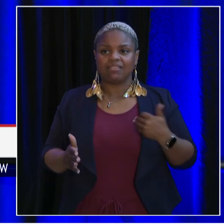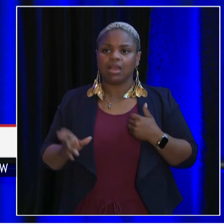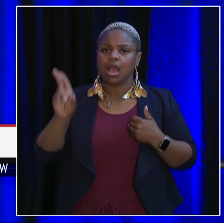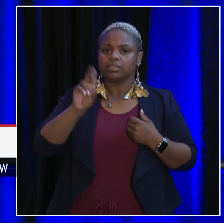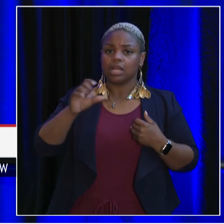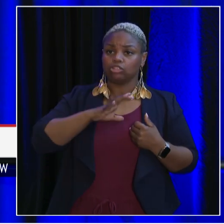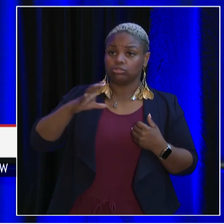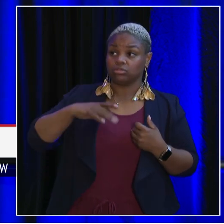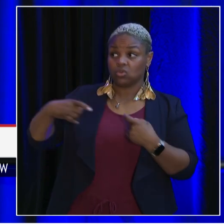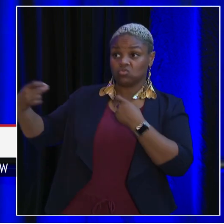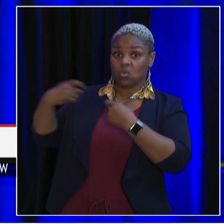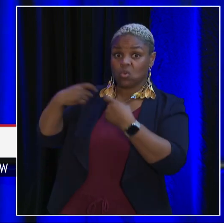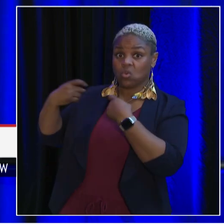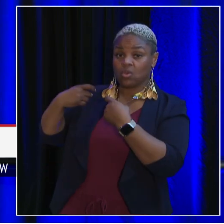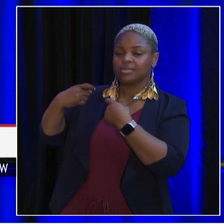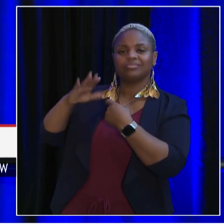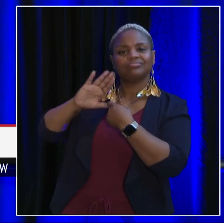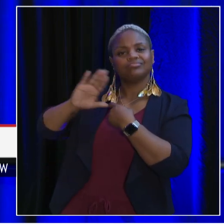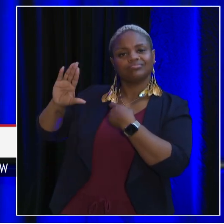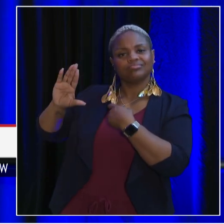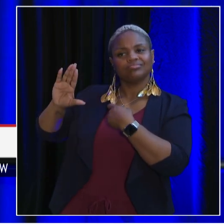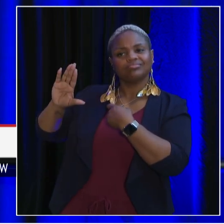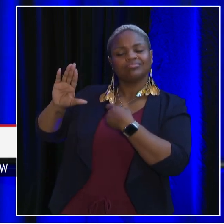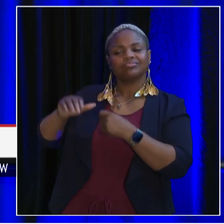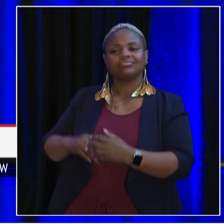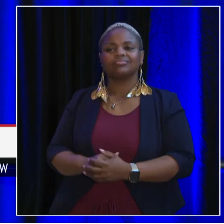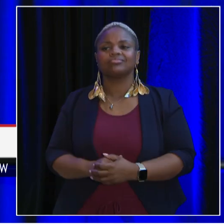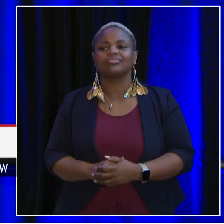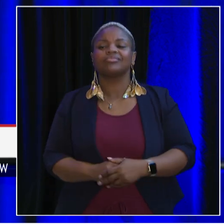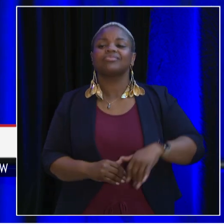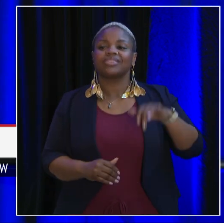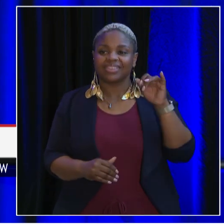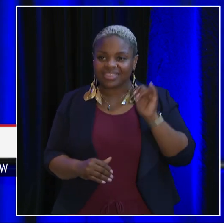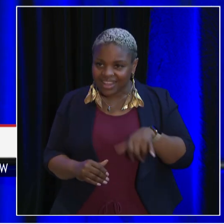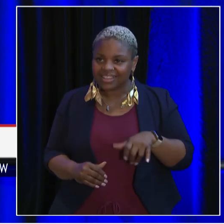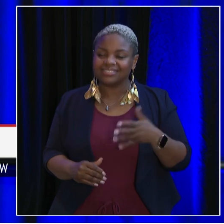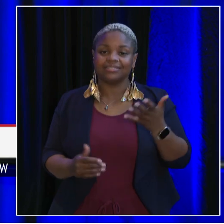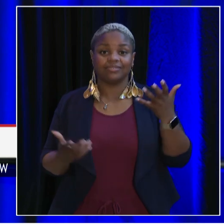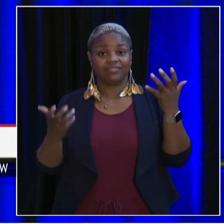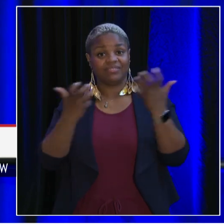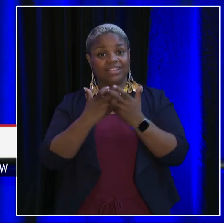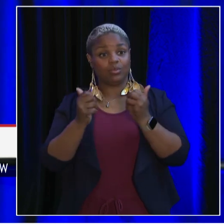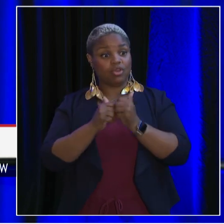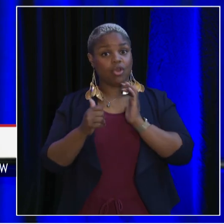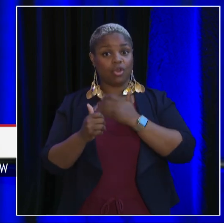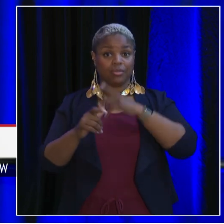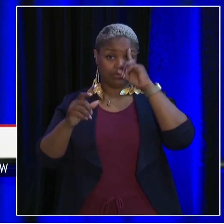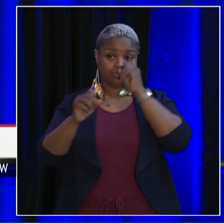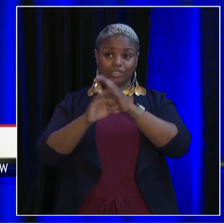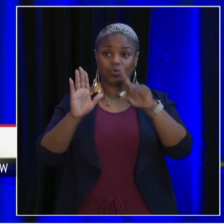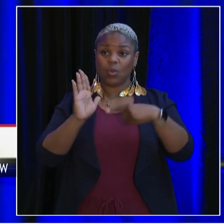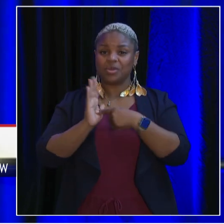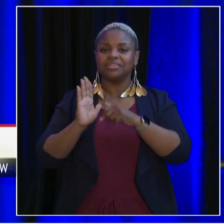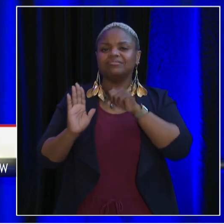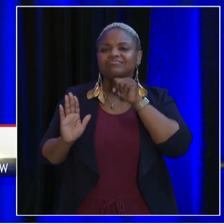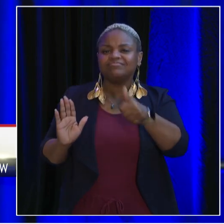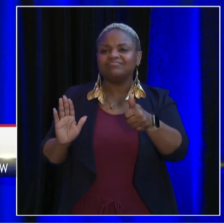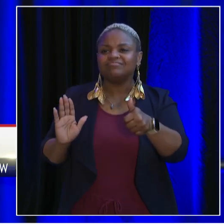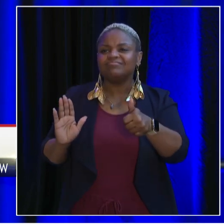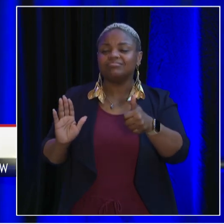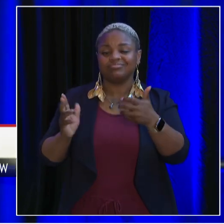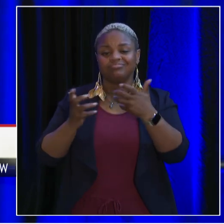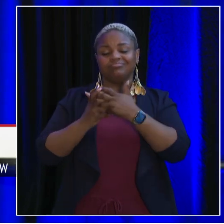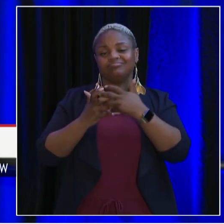undermines the principles of our democracy and equal citizenship. So in our office, we sometimes use